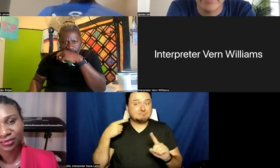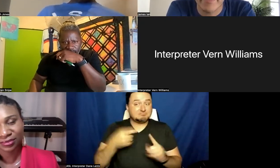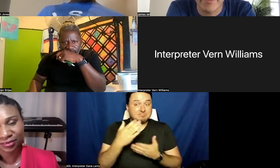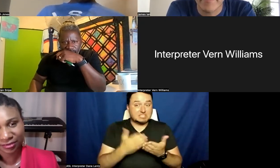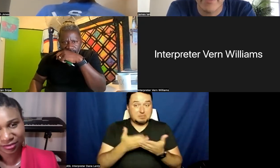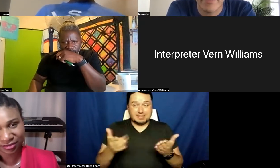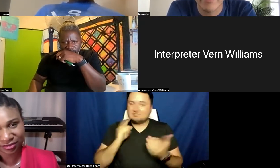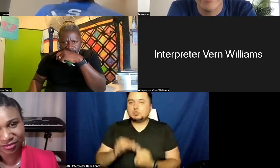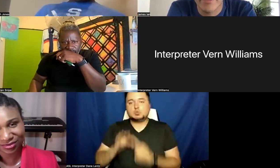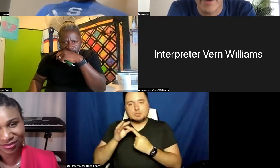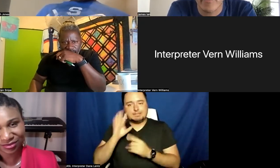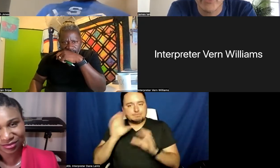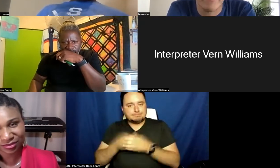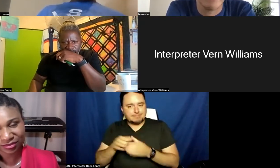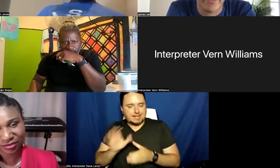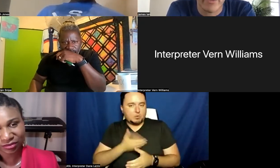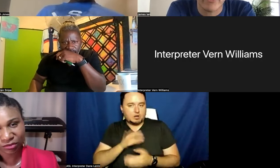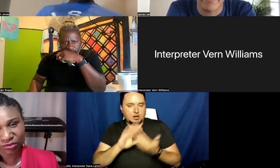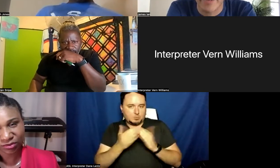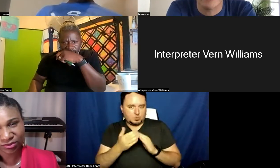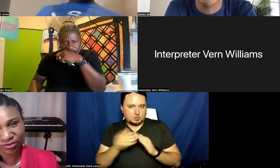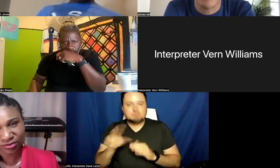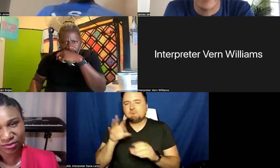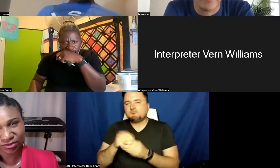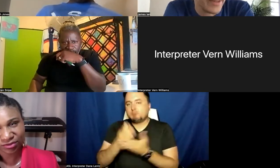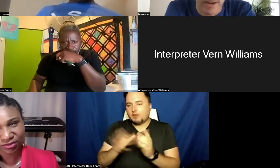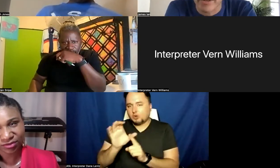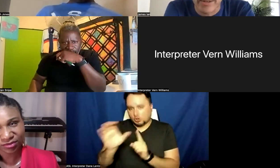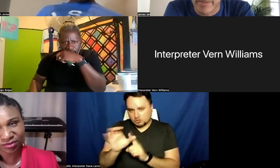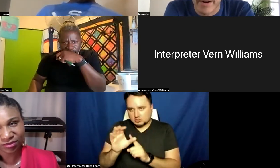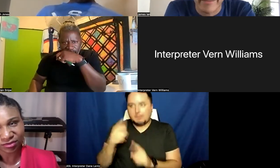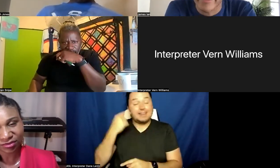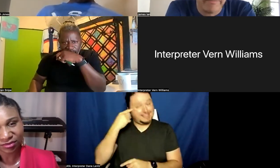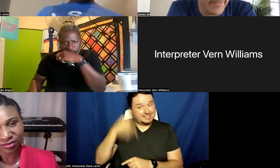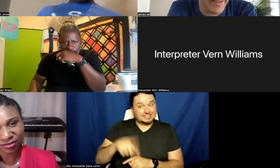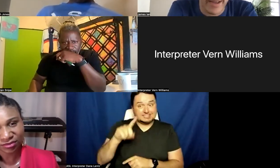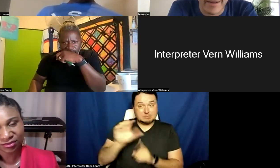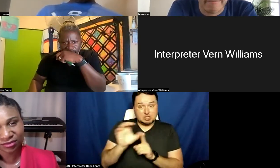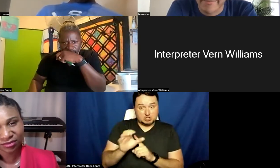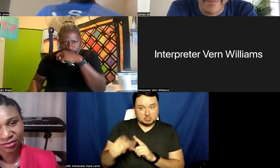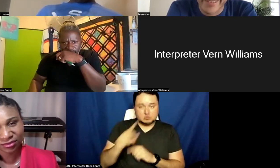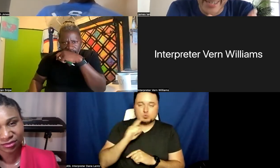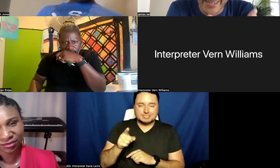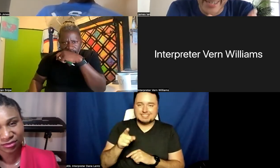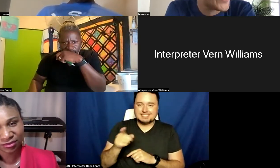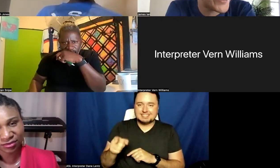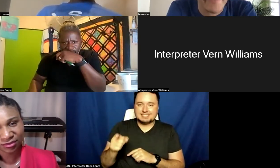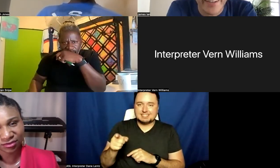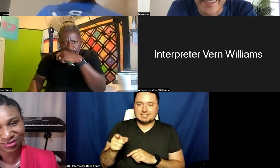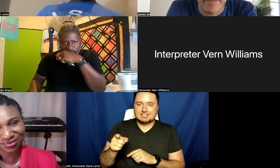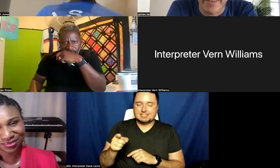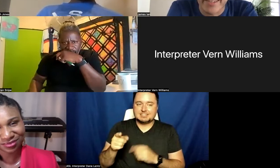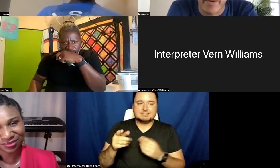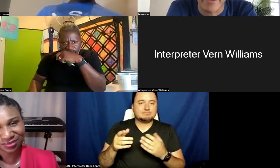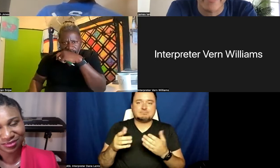to the disability community, which should be a part of the culture. But I also think disability culture is a part of general culture,